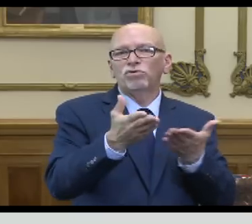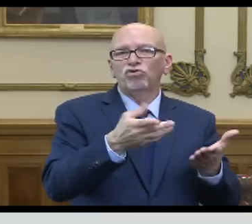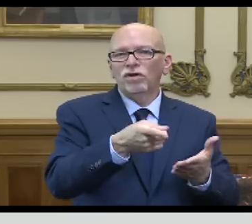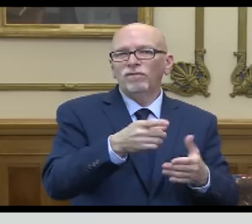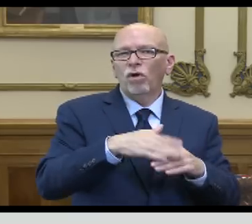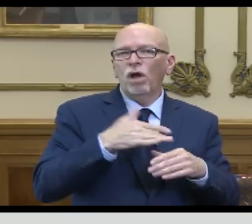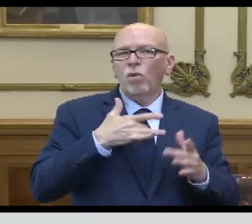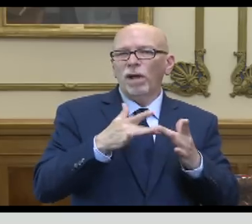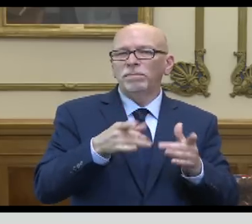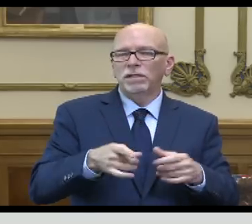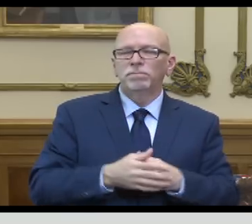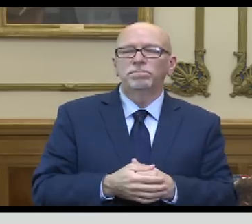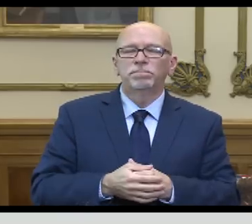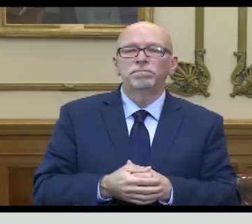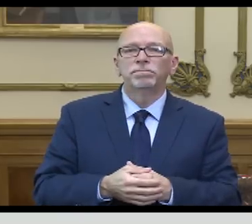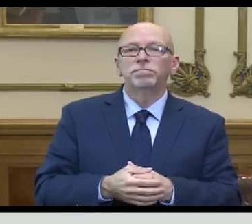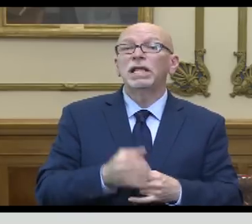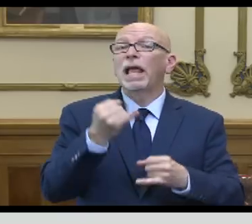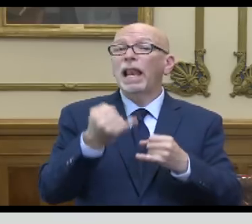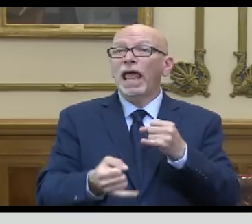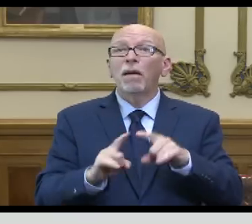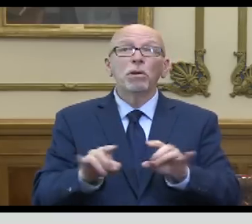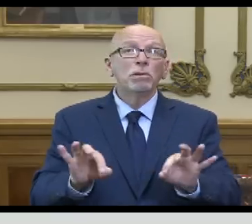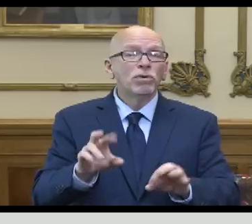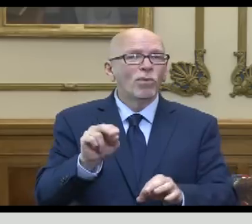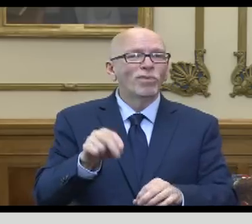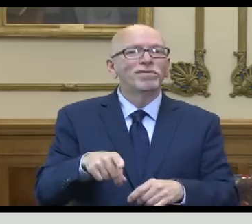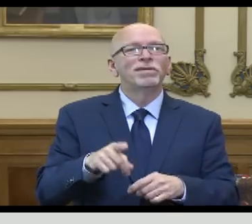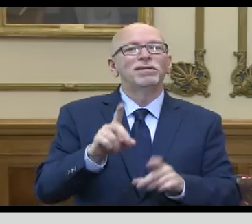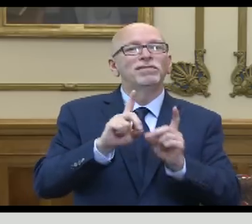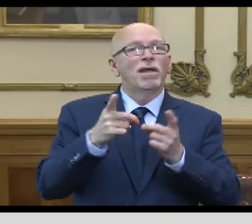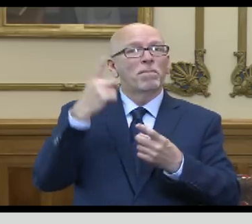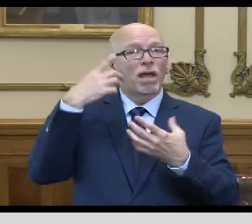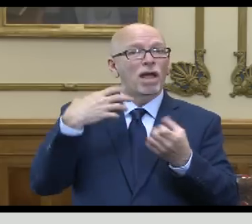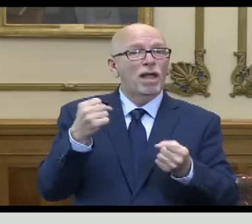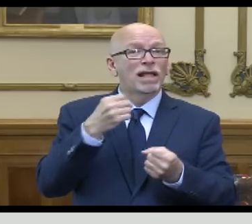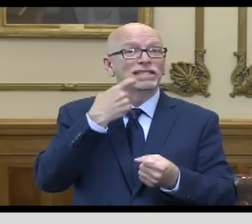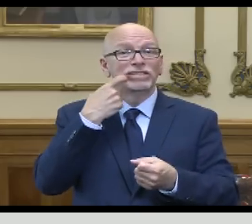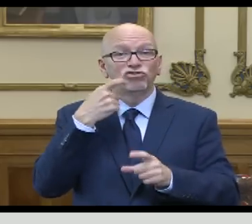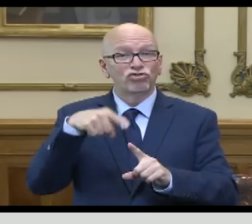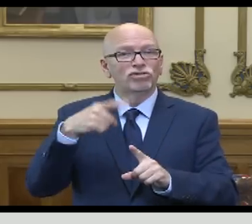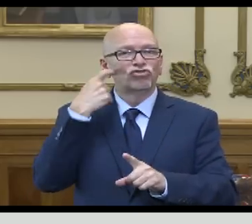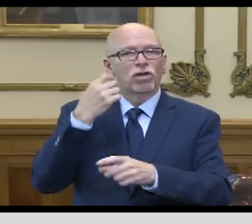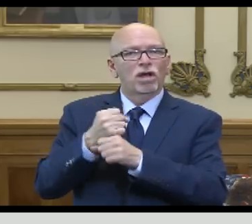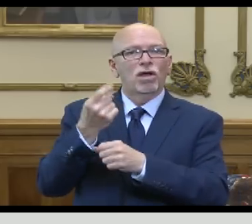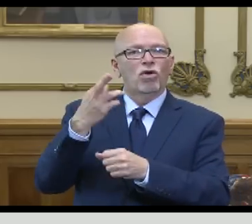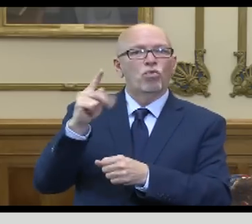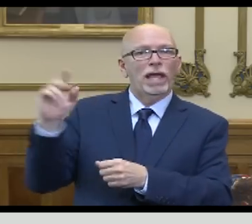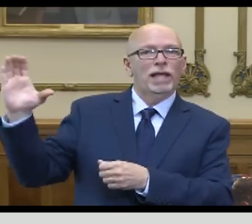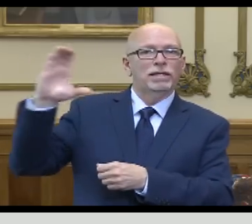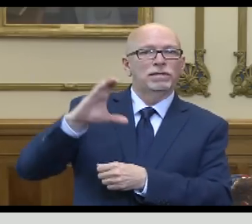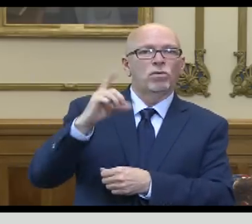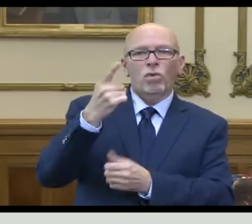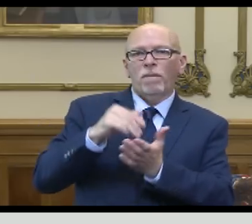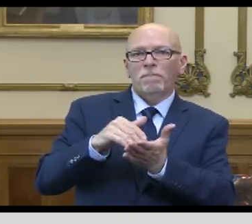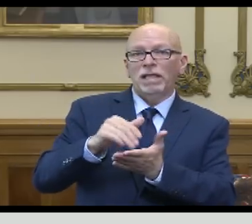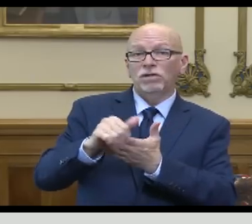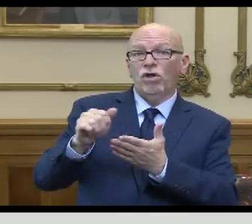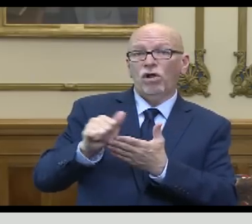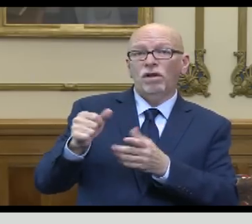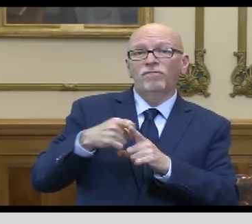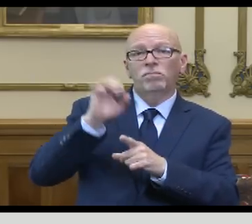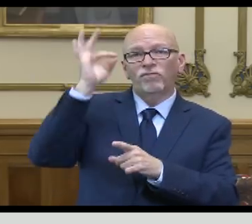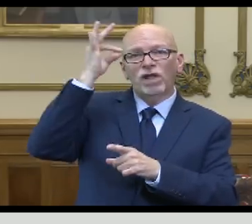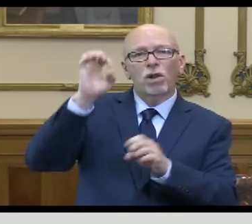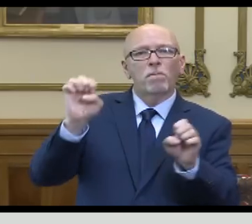website. And last but not least, the Division of Mental Health and Addiction has just received a grant of $1 million from the